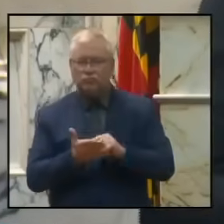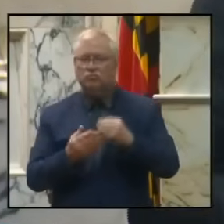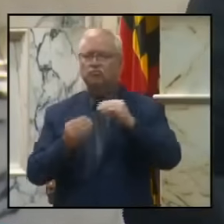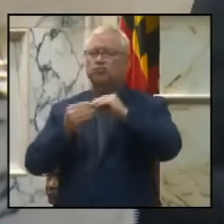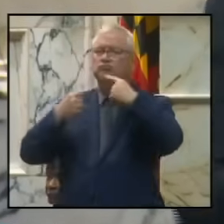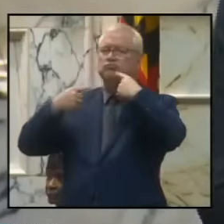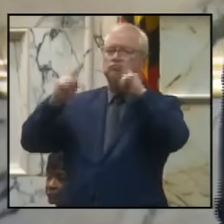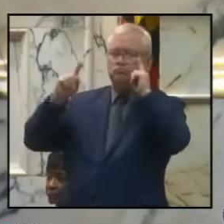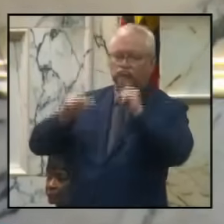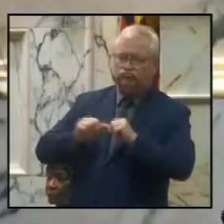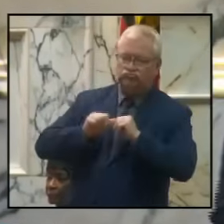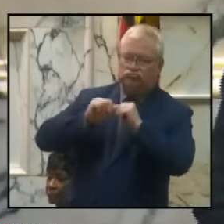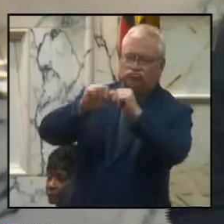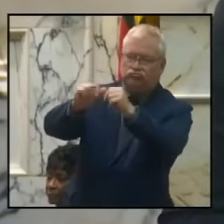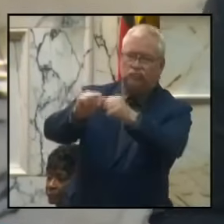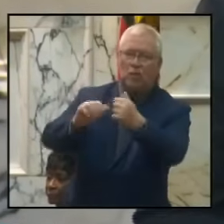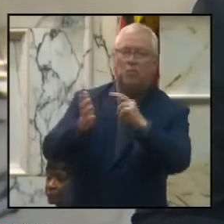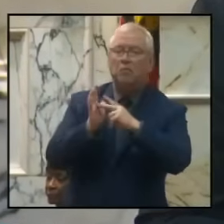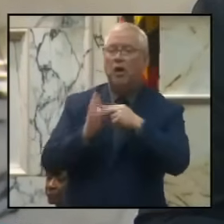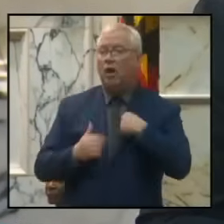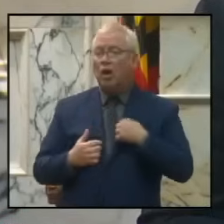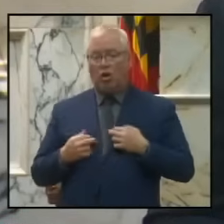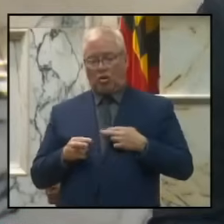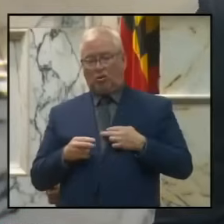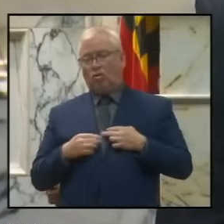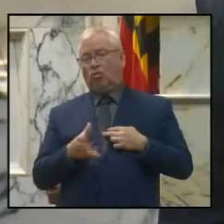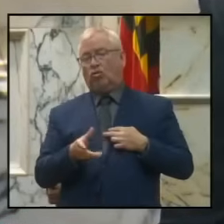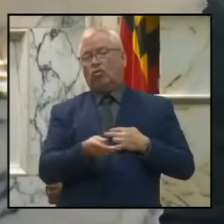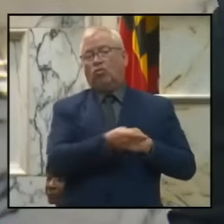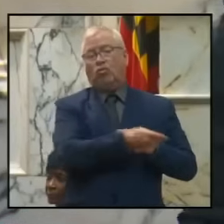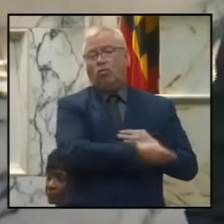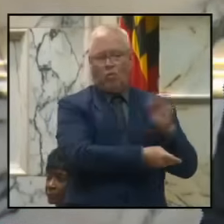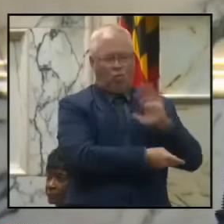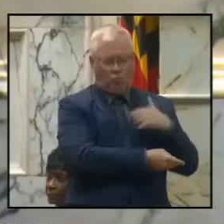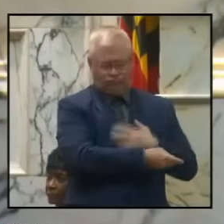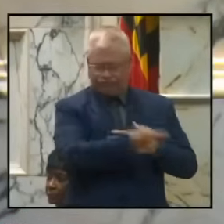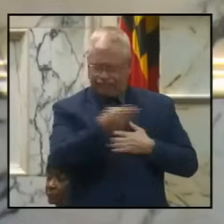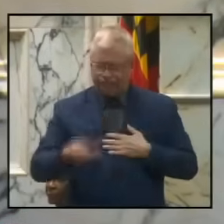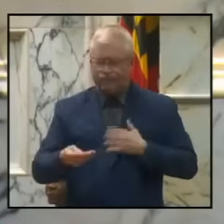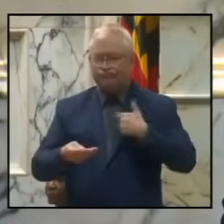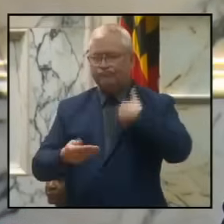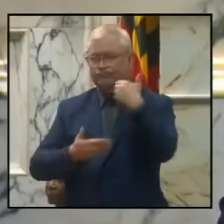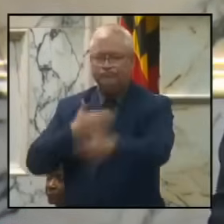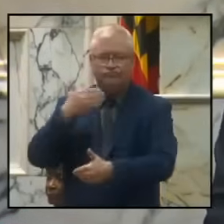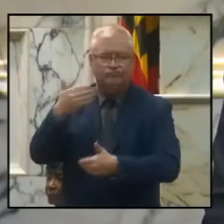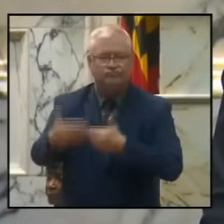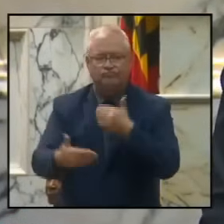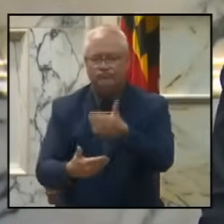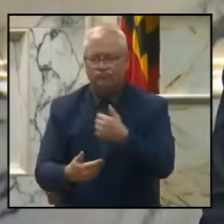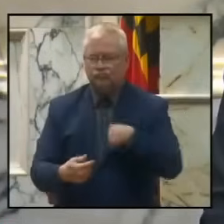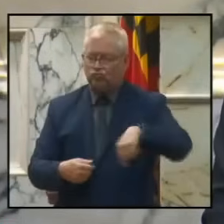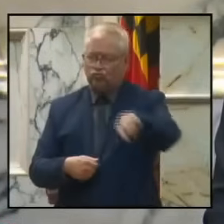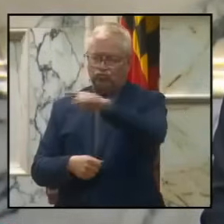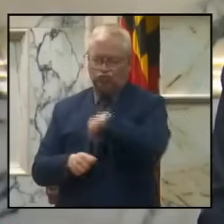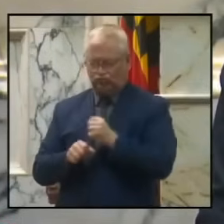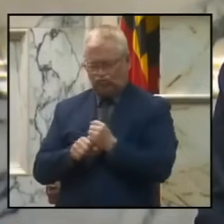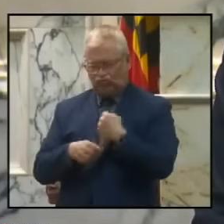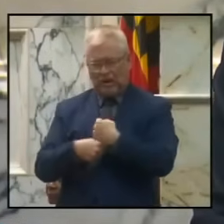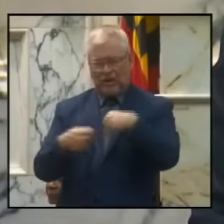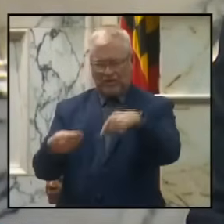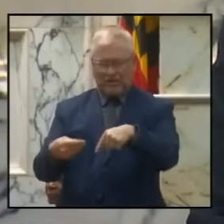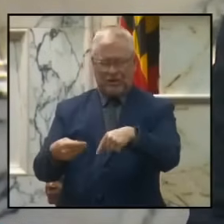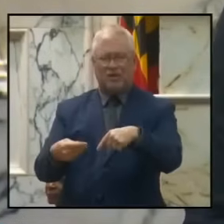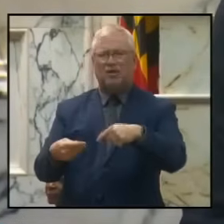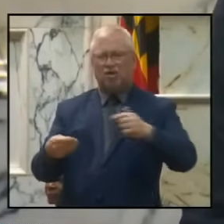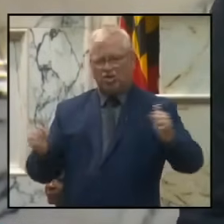It means we are stepping up. All of you did the hard work to create it. But together, we are going